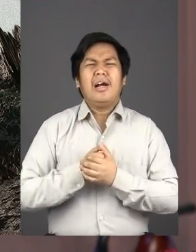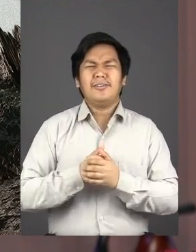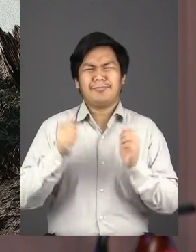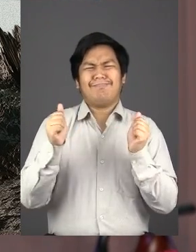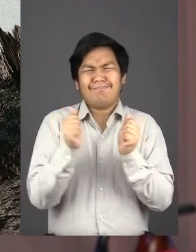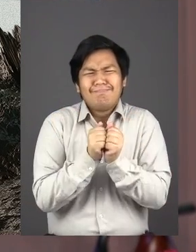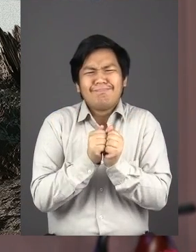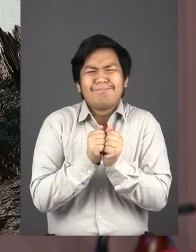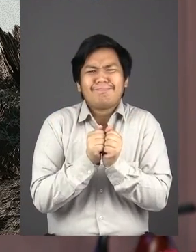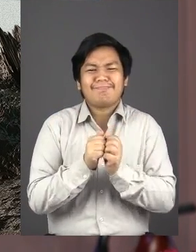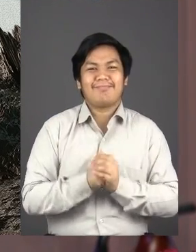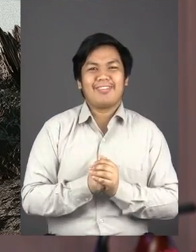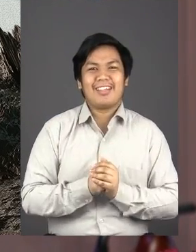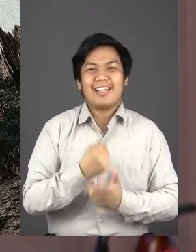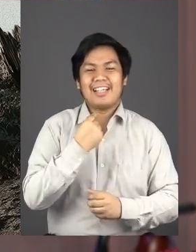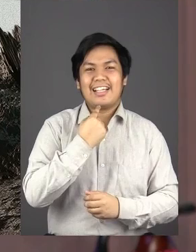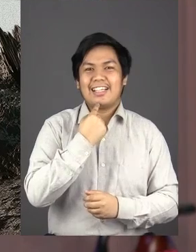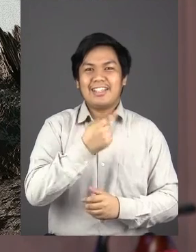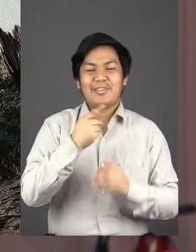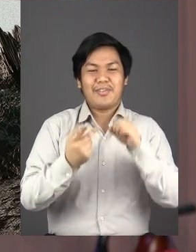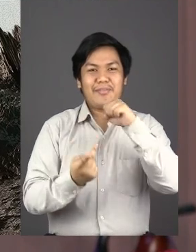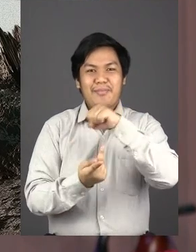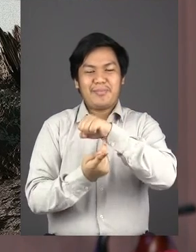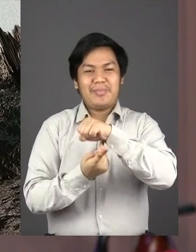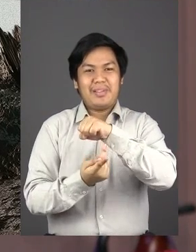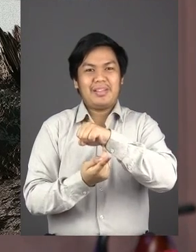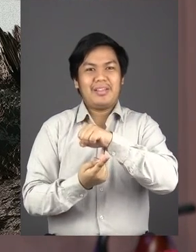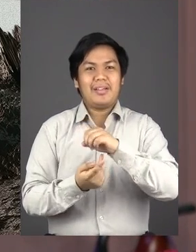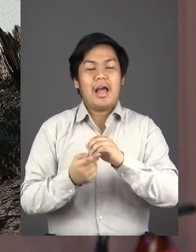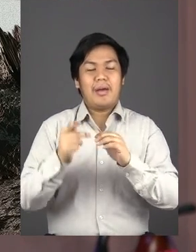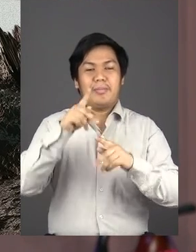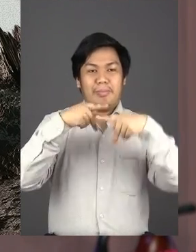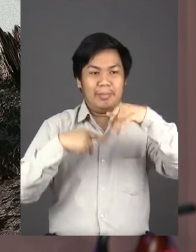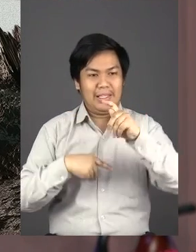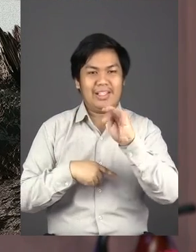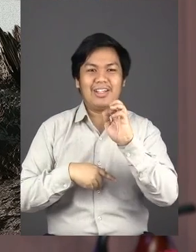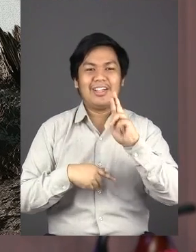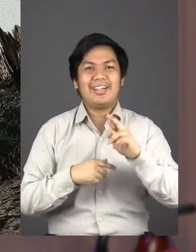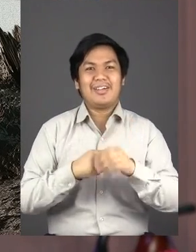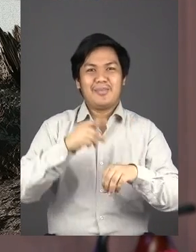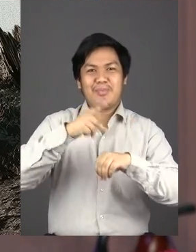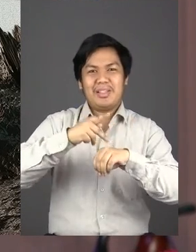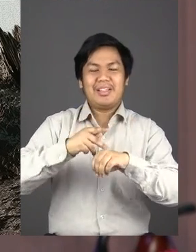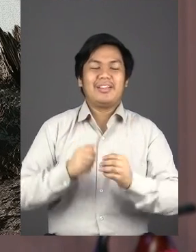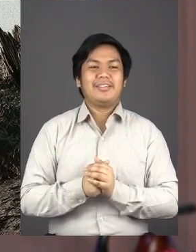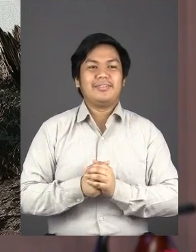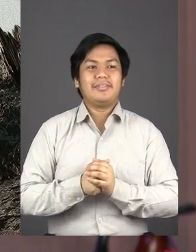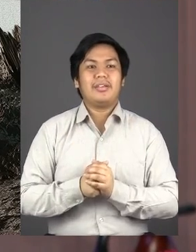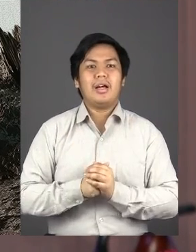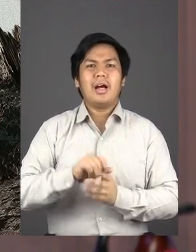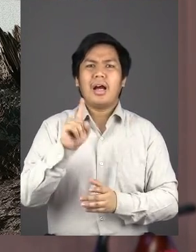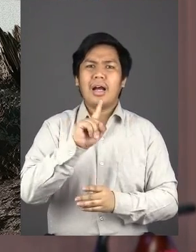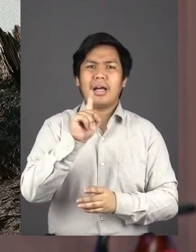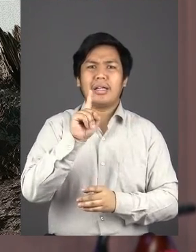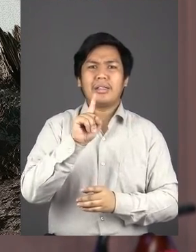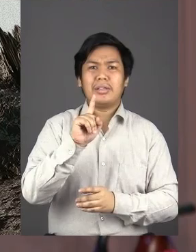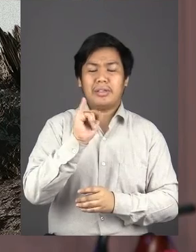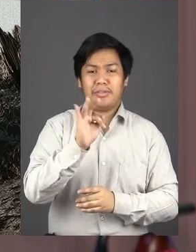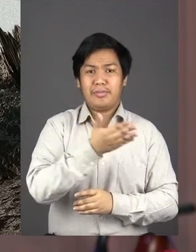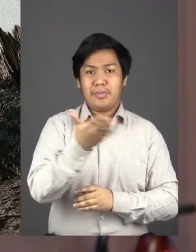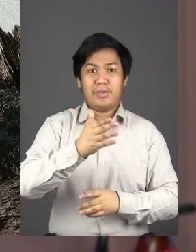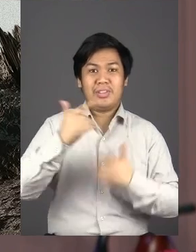eh. 1 Peter chapter 2, verse 20. For what credit is it if, when you